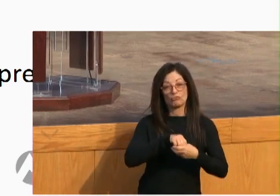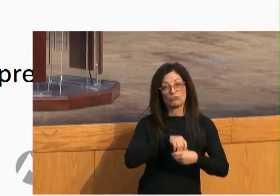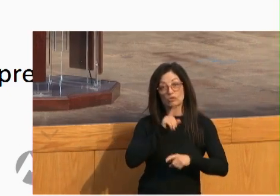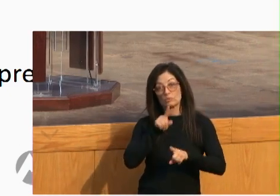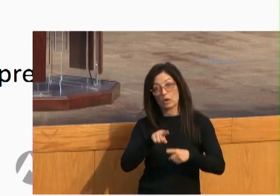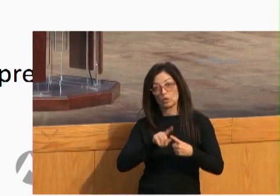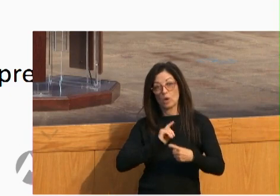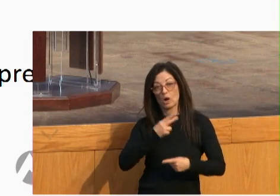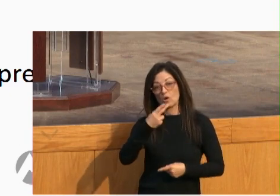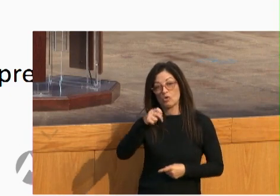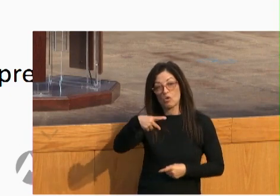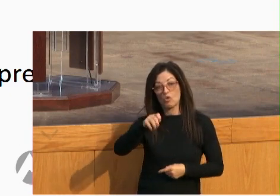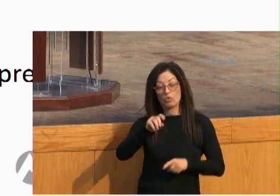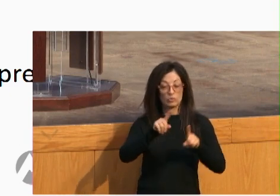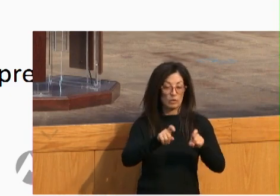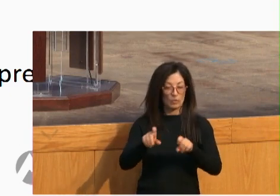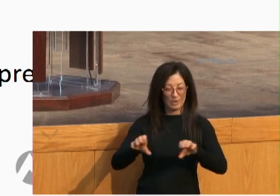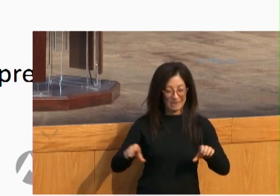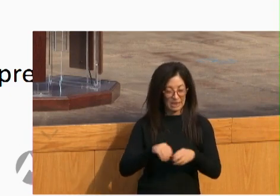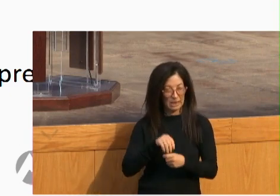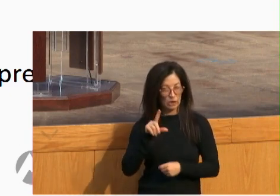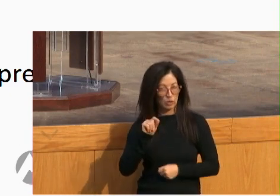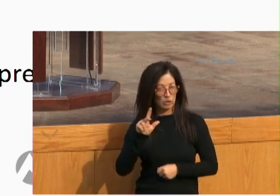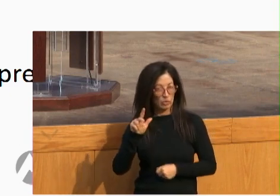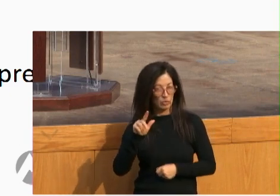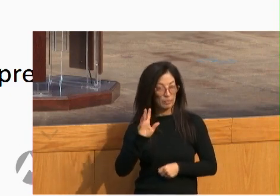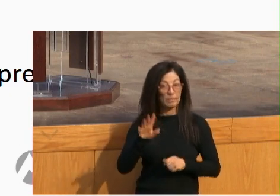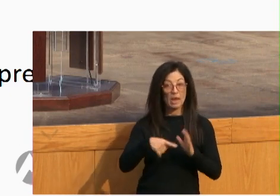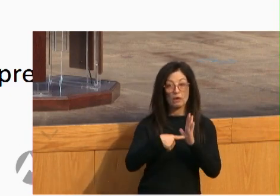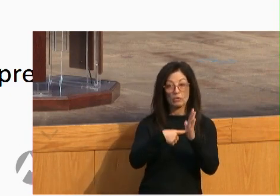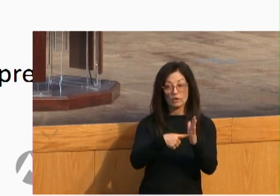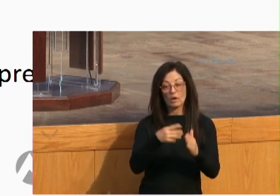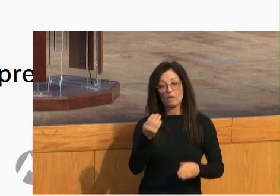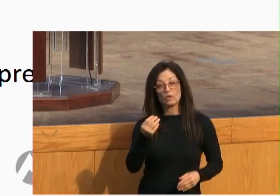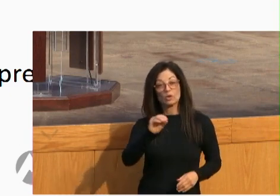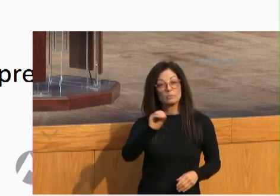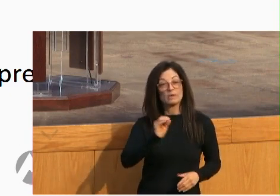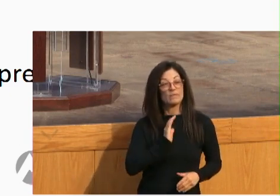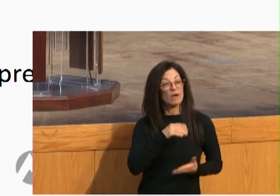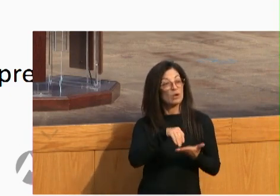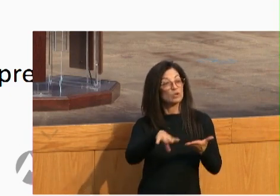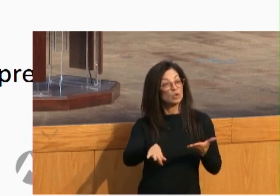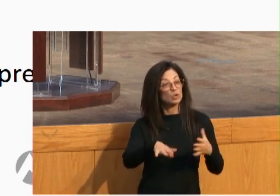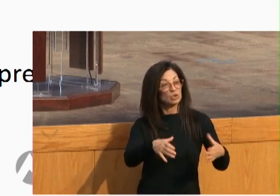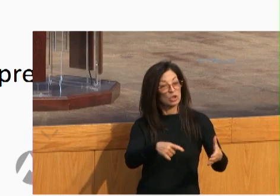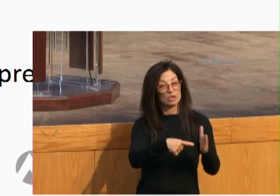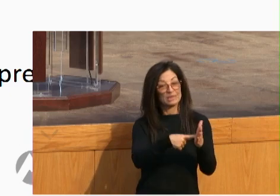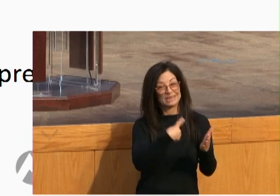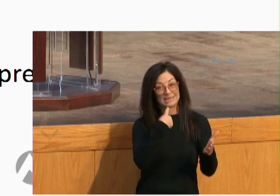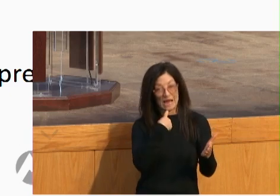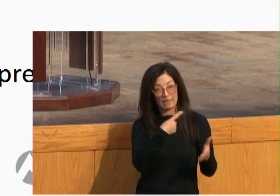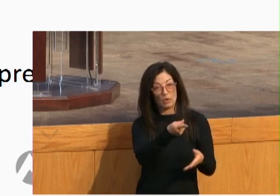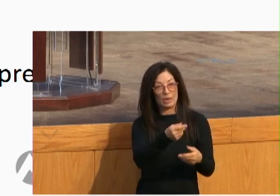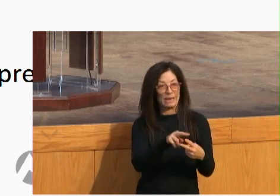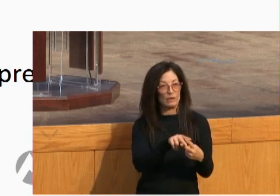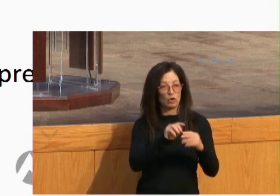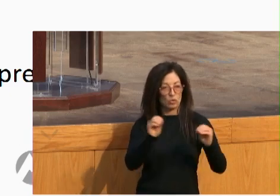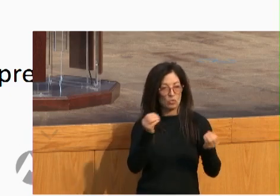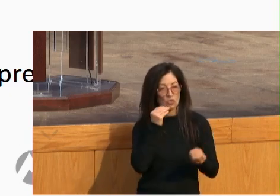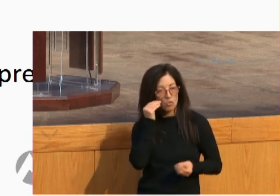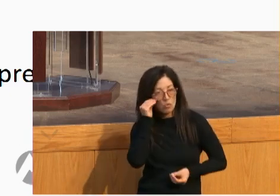HOPE survey that we conducted in 2023 that revealed 14% of our students indicated they were either homeless